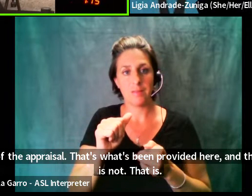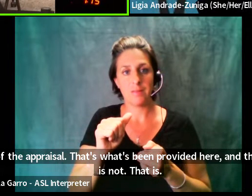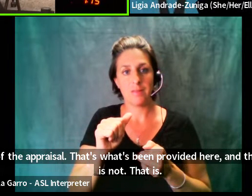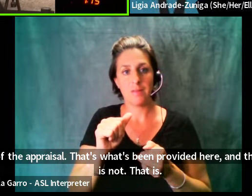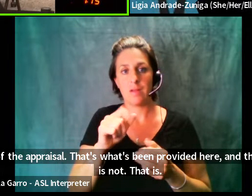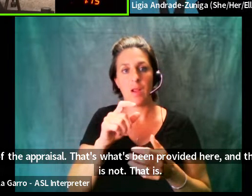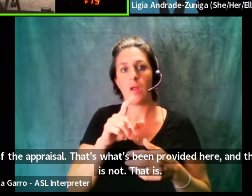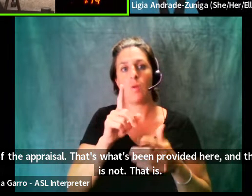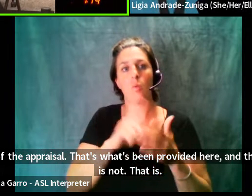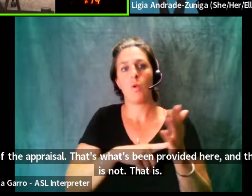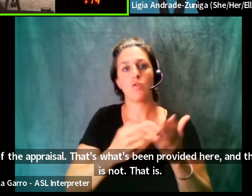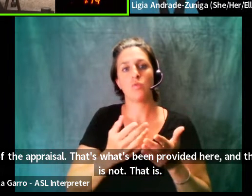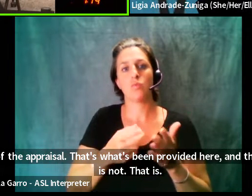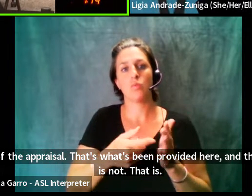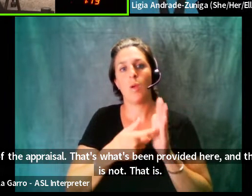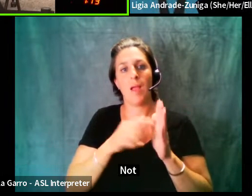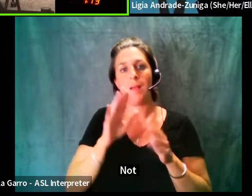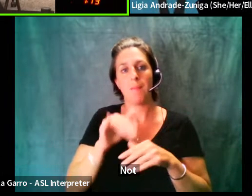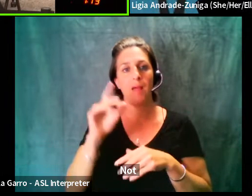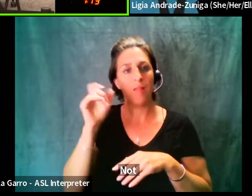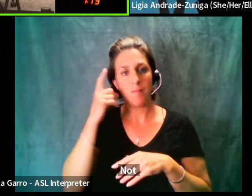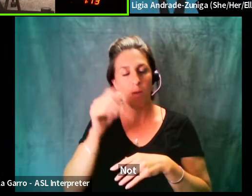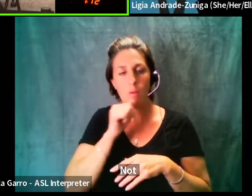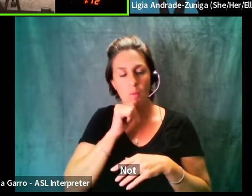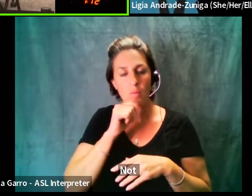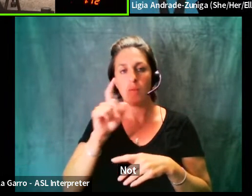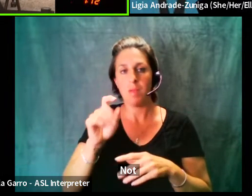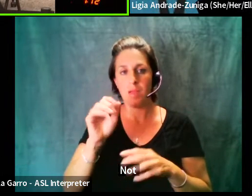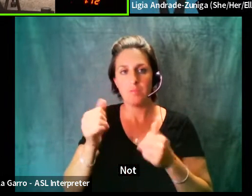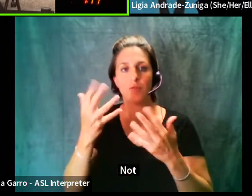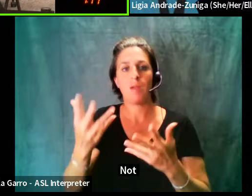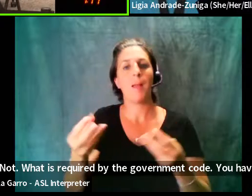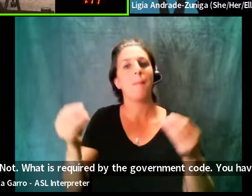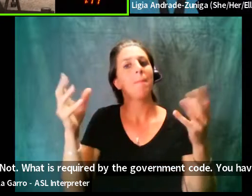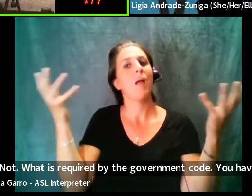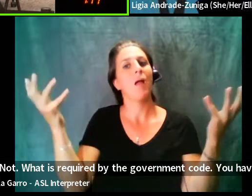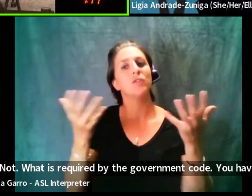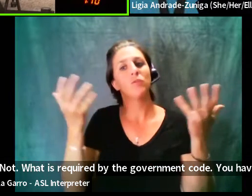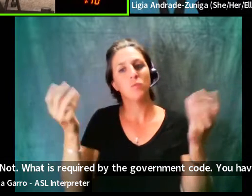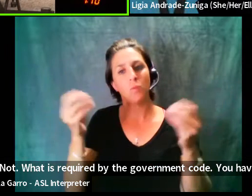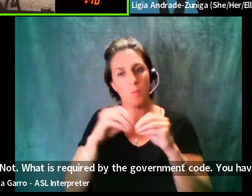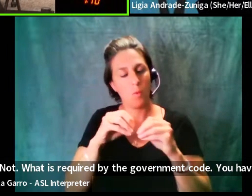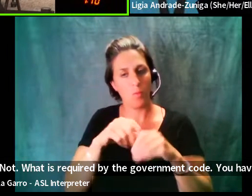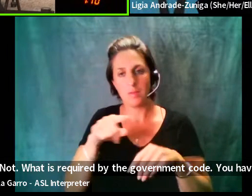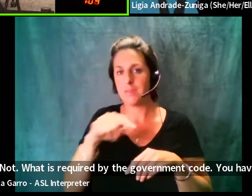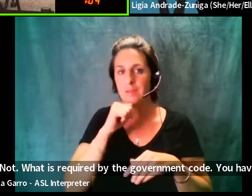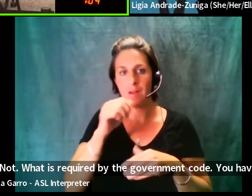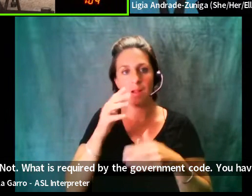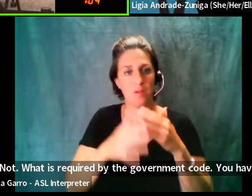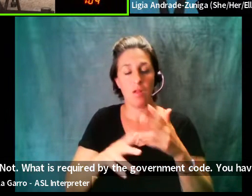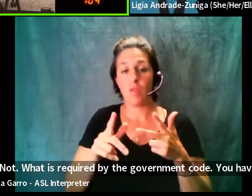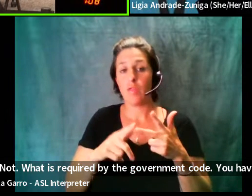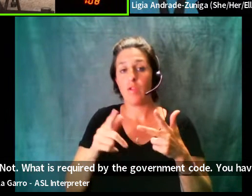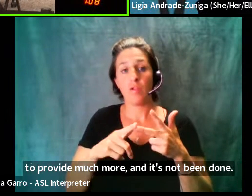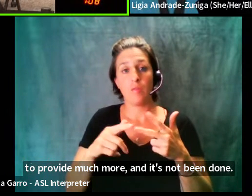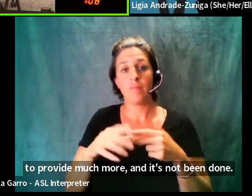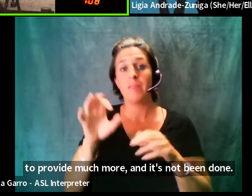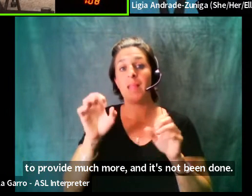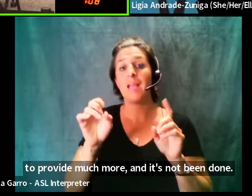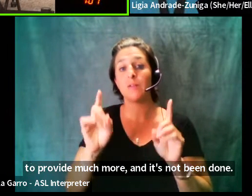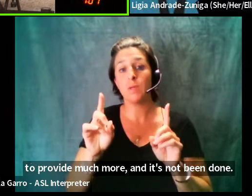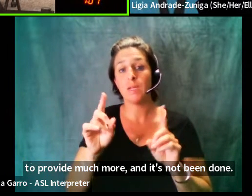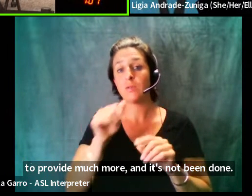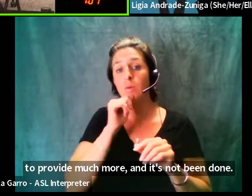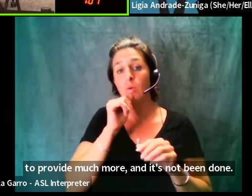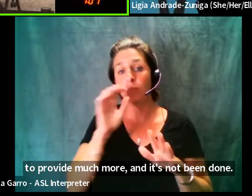what is required by the government code. You have to provide much more, and it's not been done. Third, the education